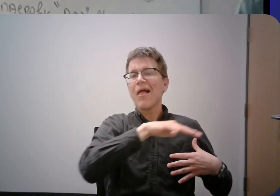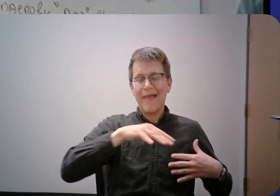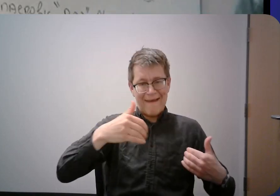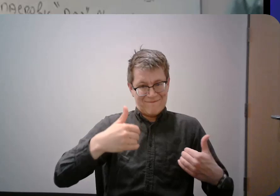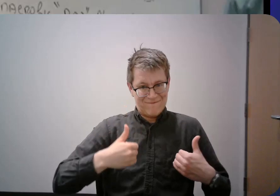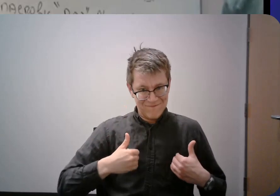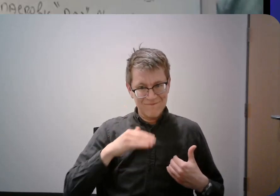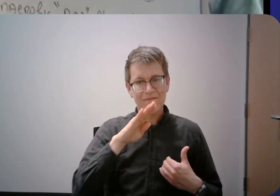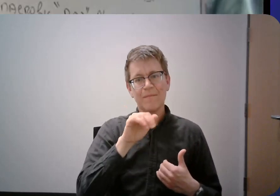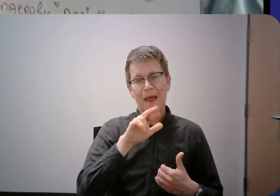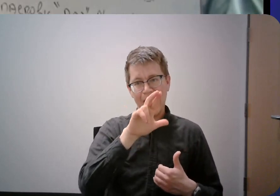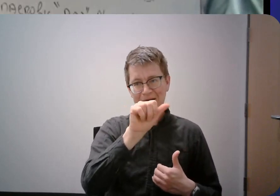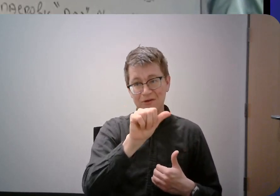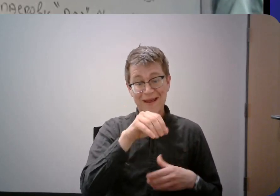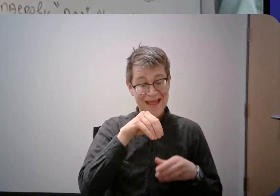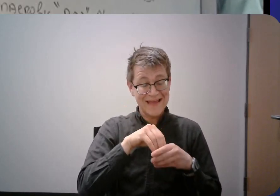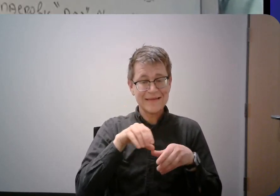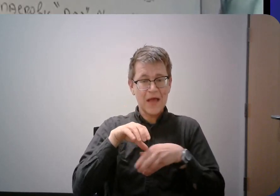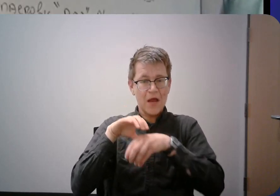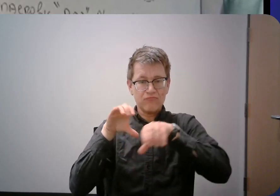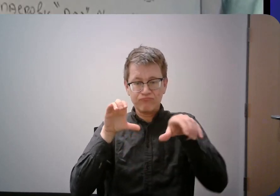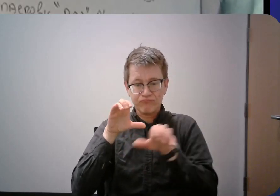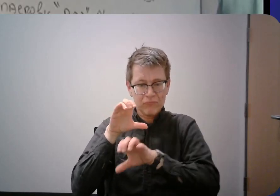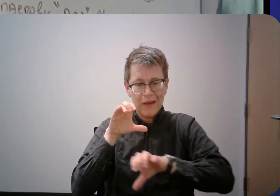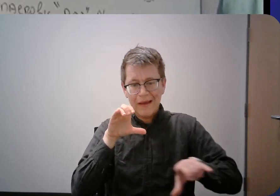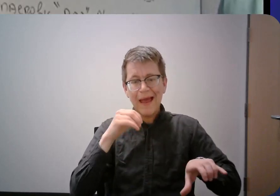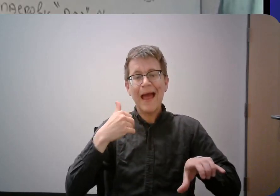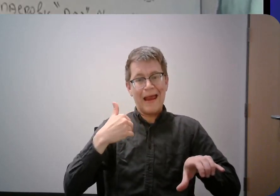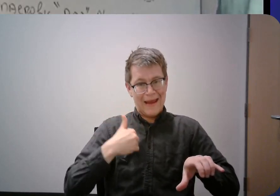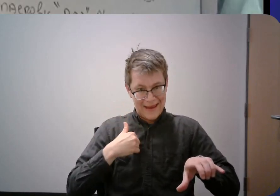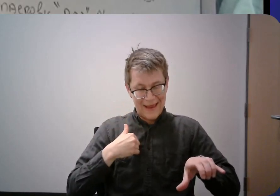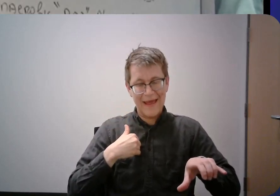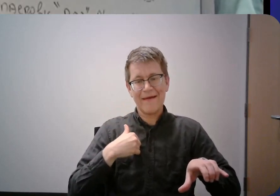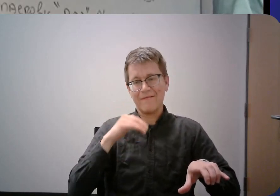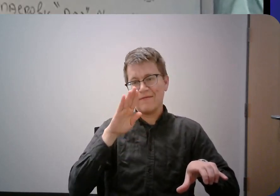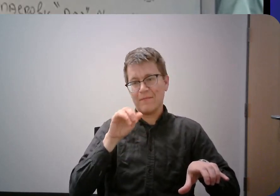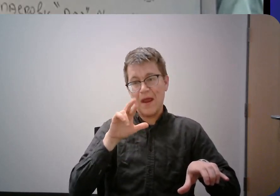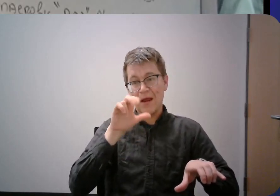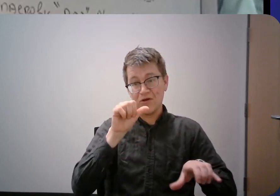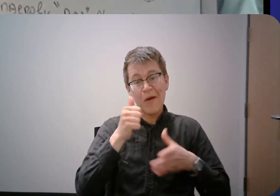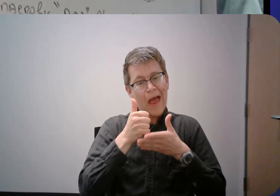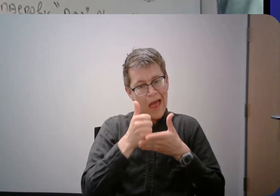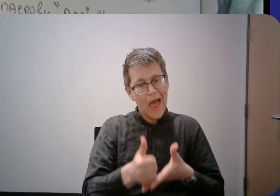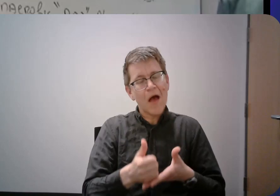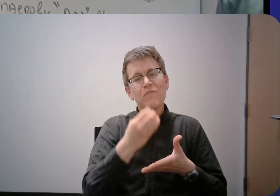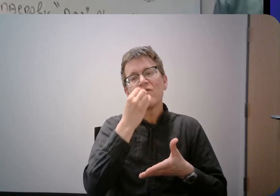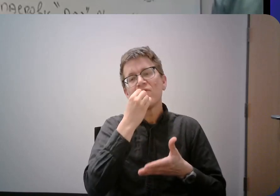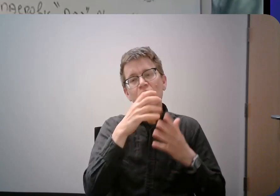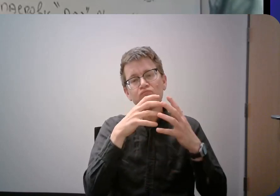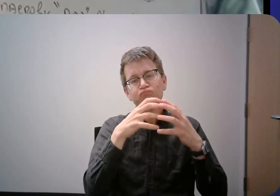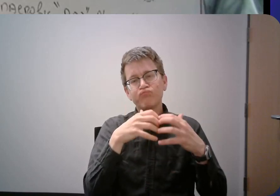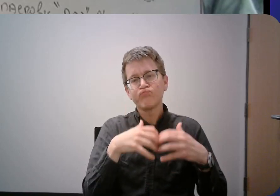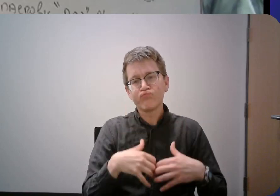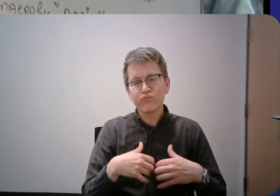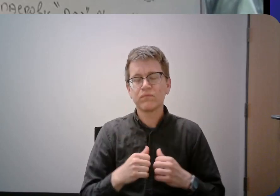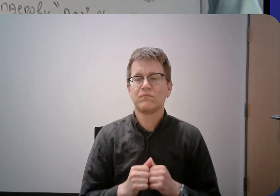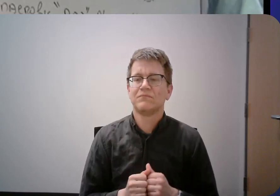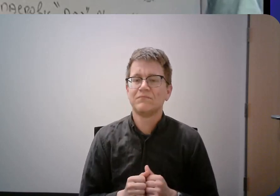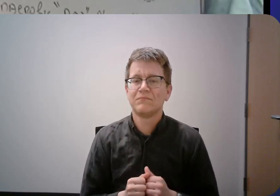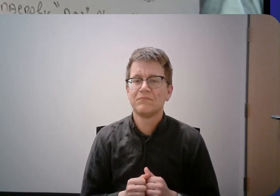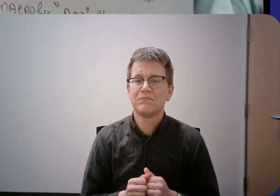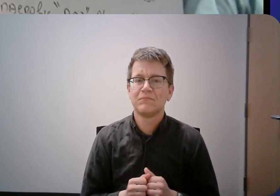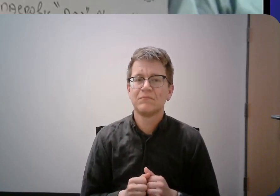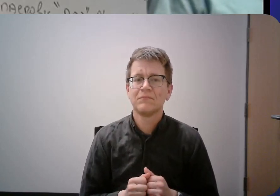But if I take that bacteria out of my intestines and I put it just next door, outside of my intestines into my belly, I would more than